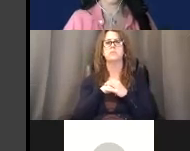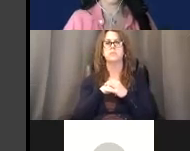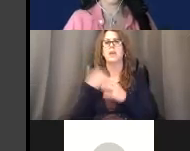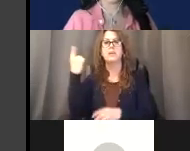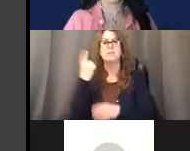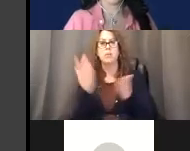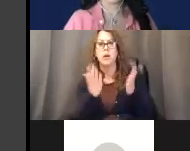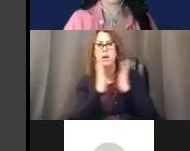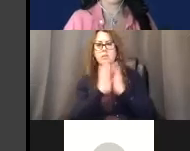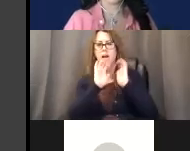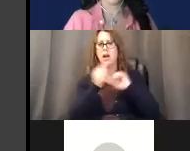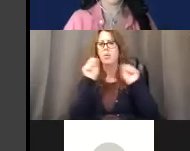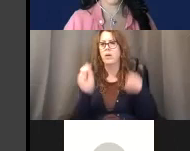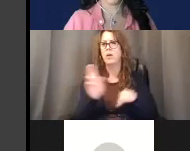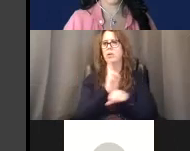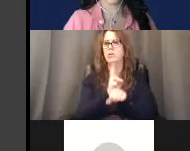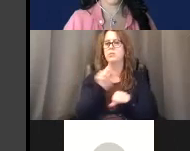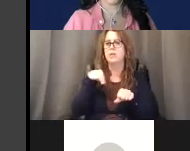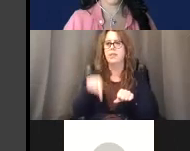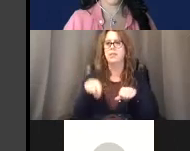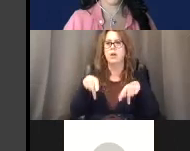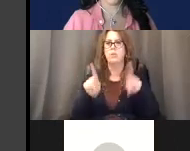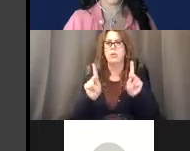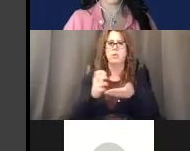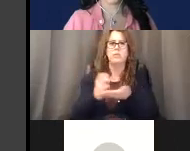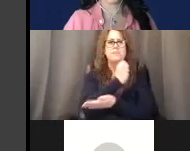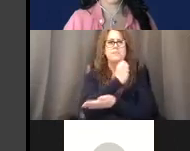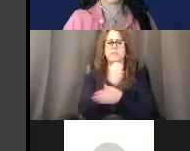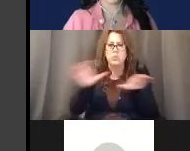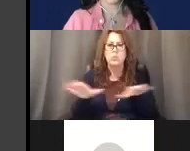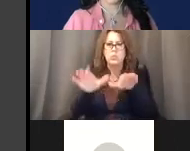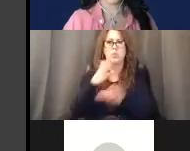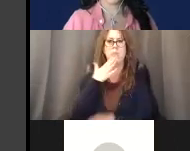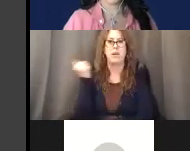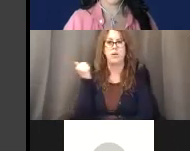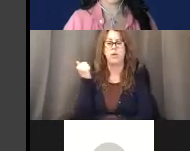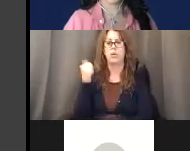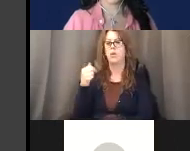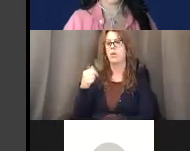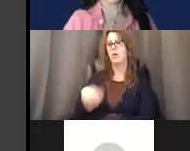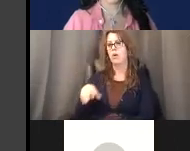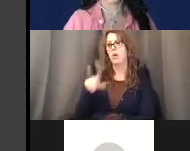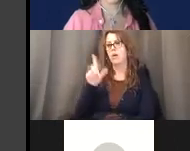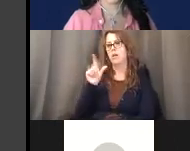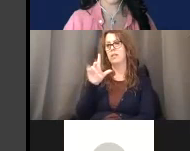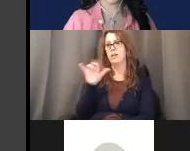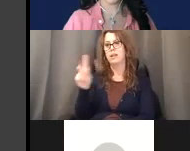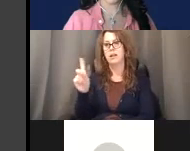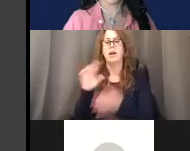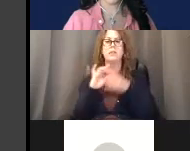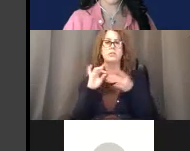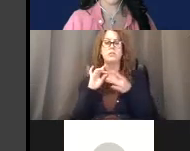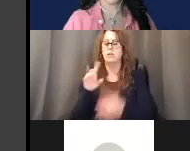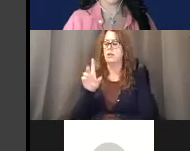better? And really, so just, I think what was just laid out by Lydia, the series you're involved in, like pull from what we're giving